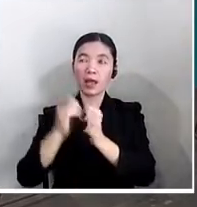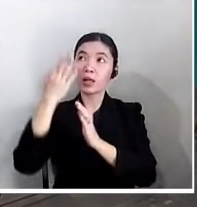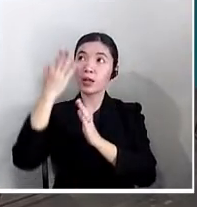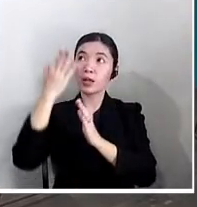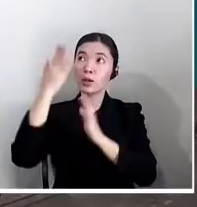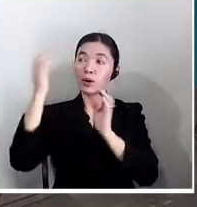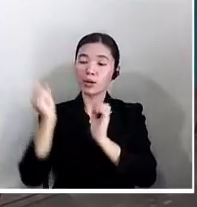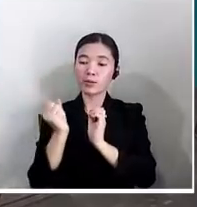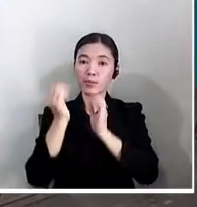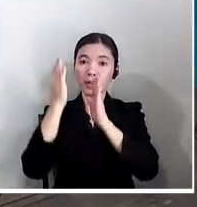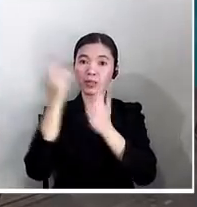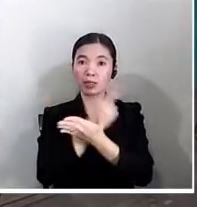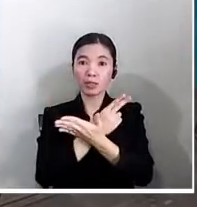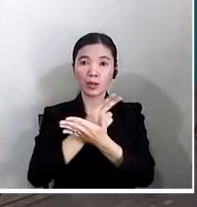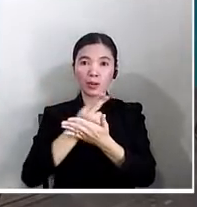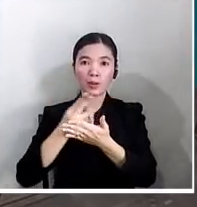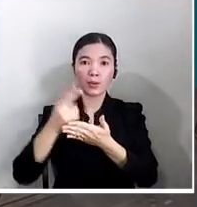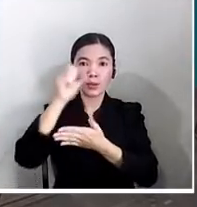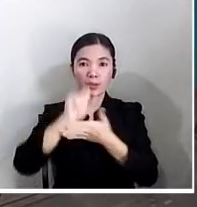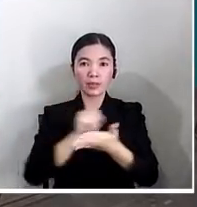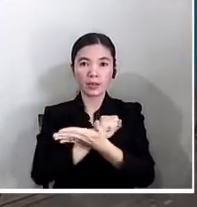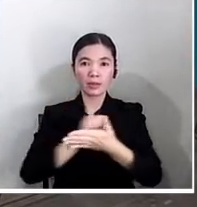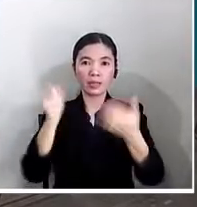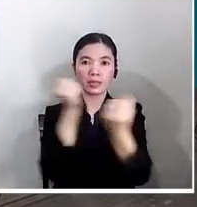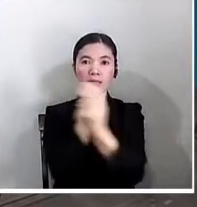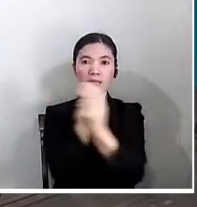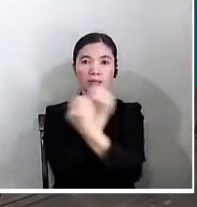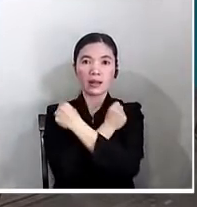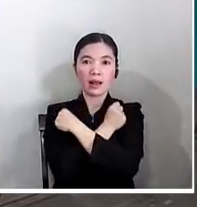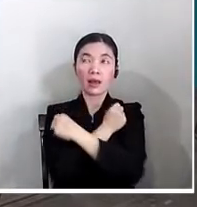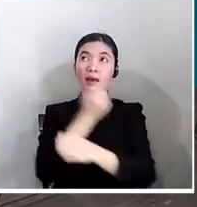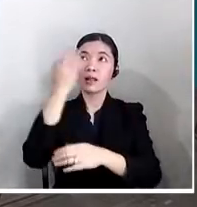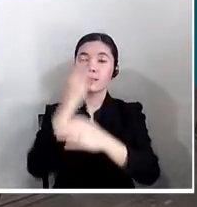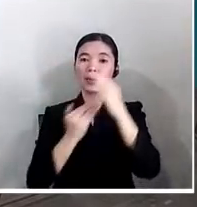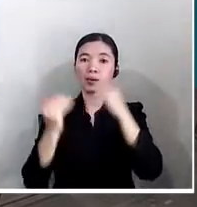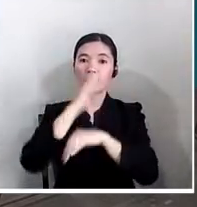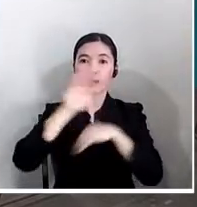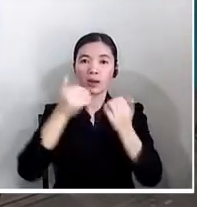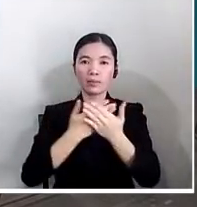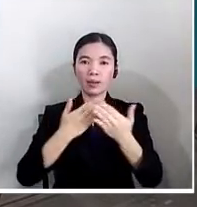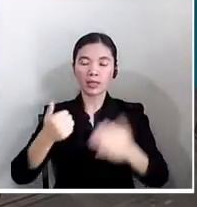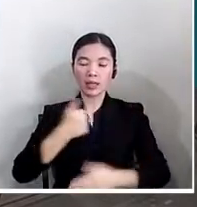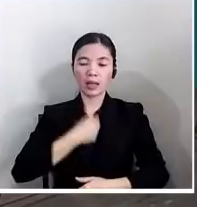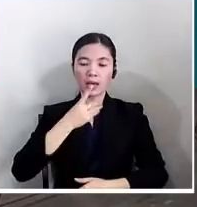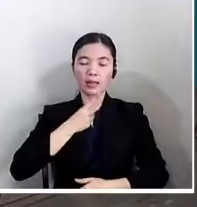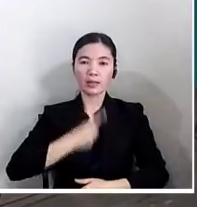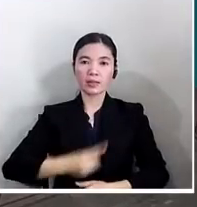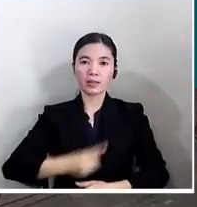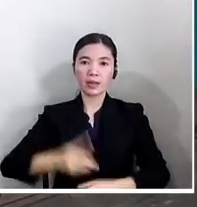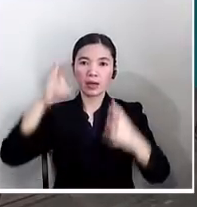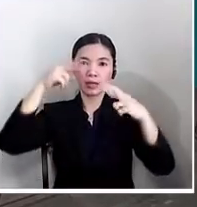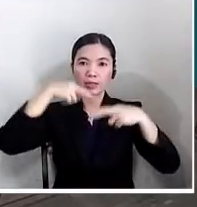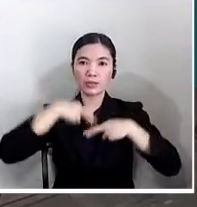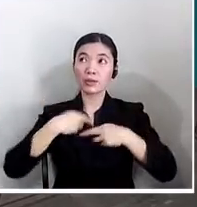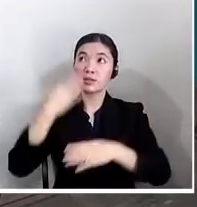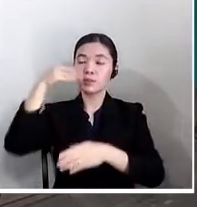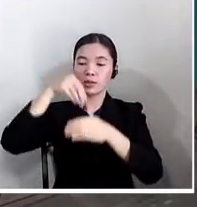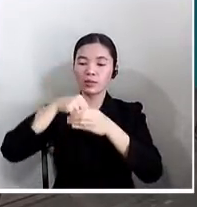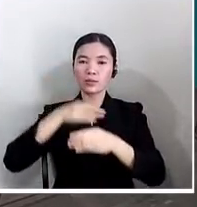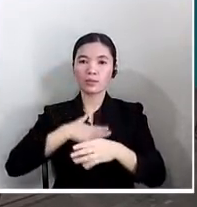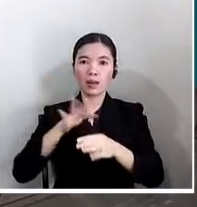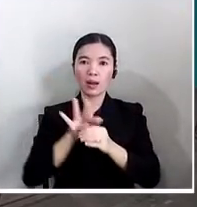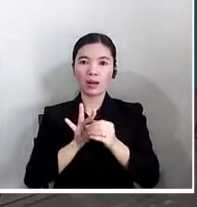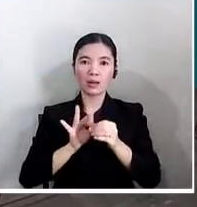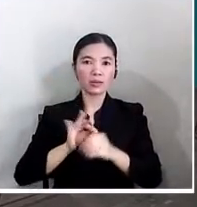sacrament. I love you above all things, and I desire to receive you into my soul. Since I cannot at